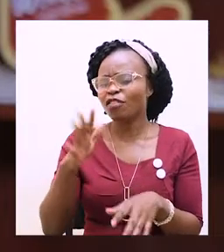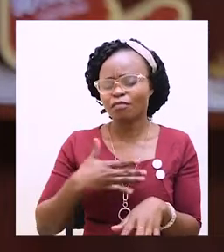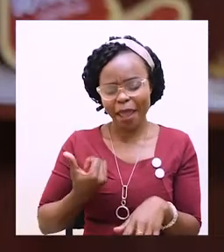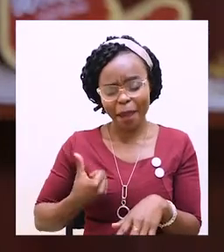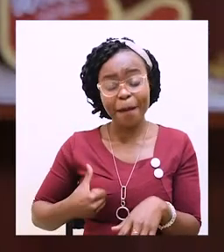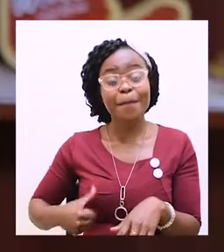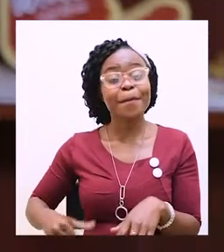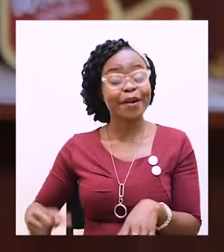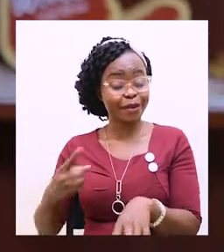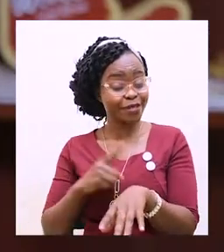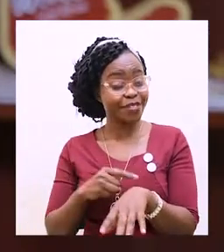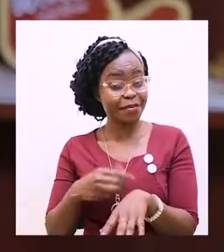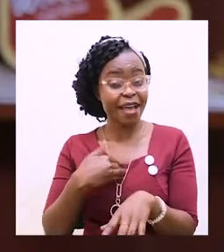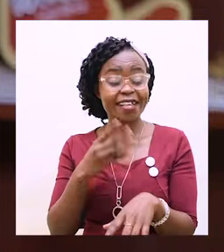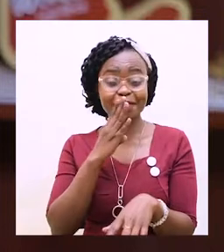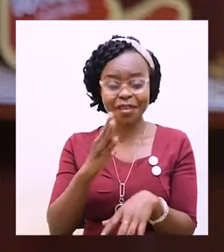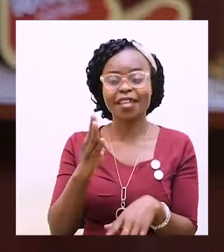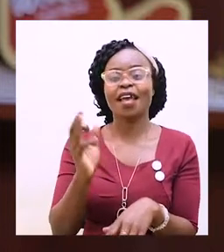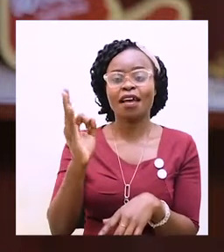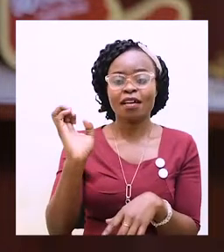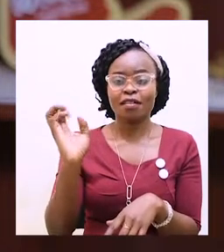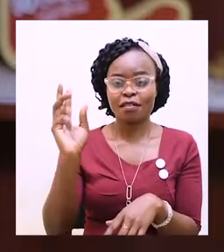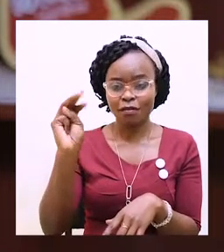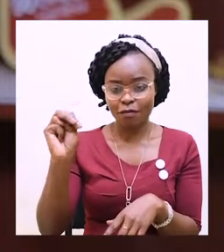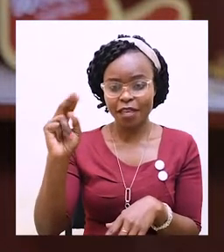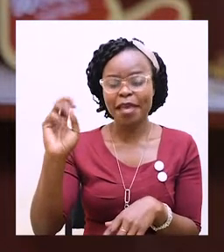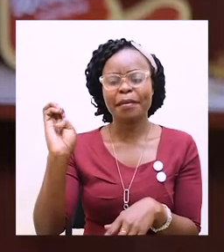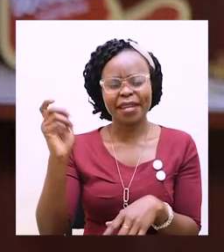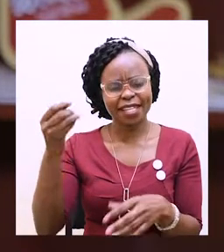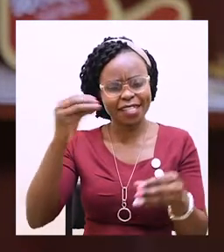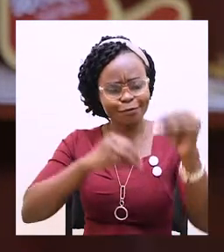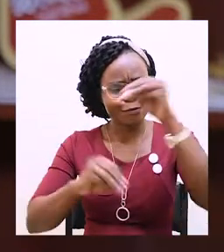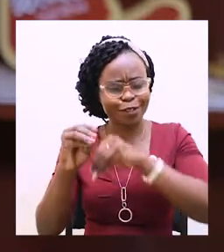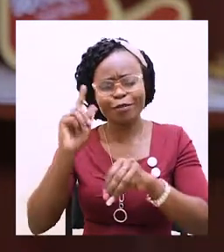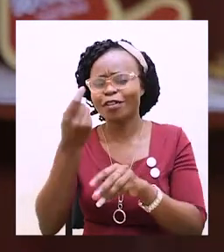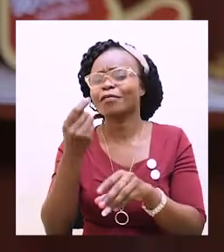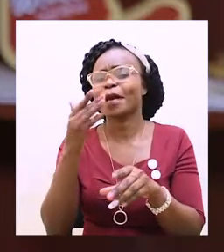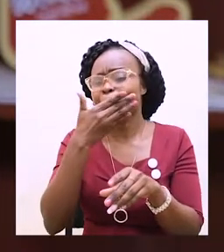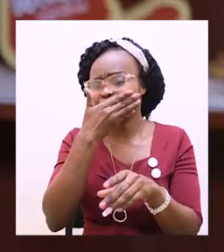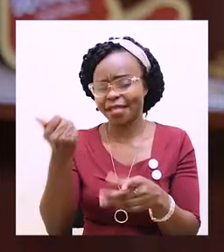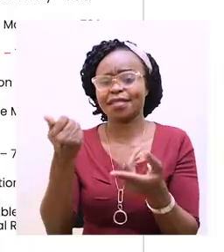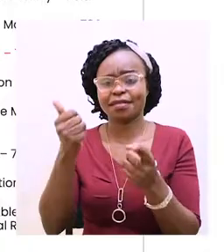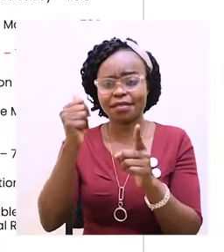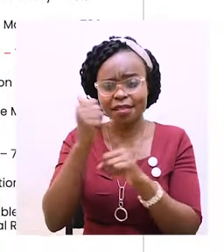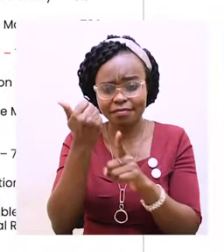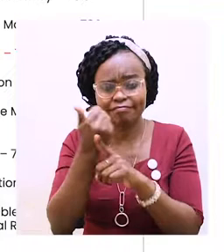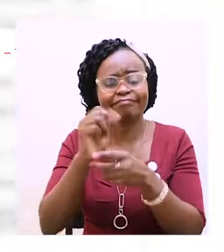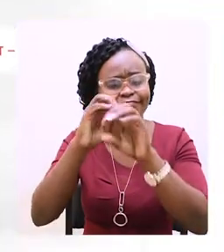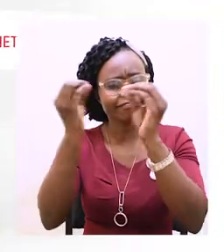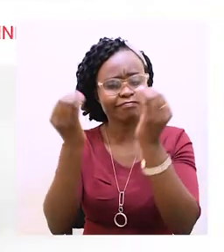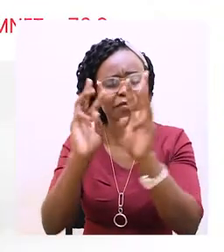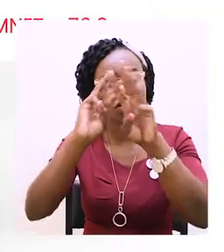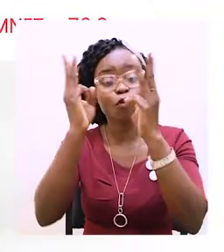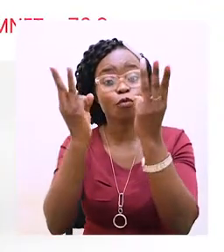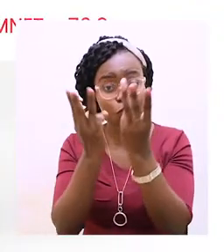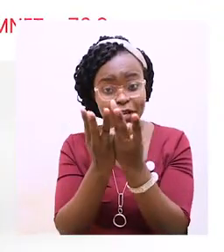One of my proud moments has been the fact that FEMNET was voted one of the best activist organizations